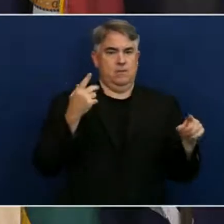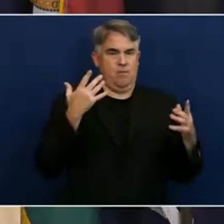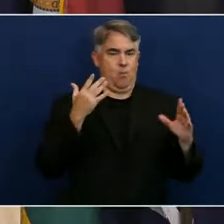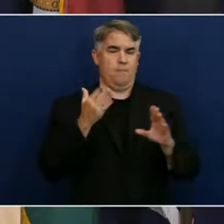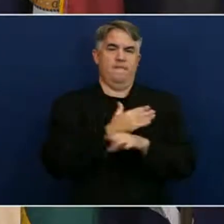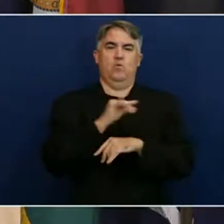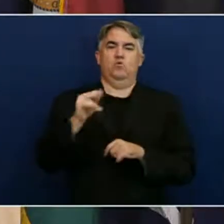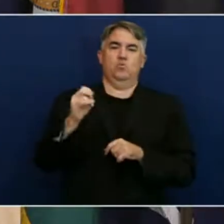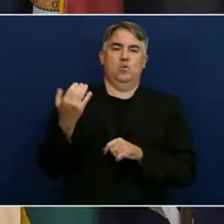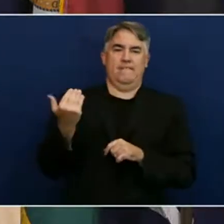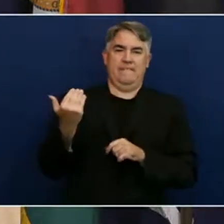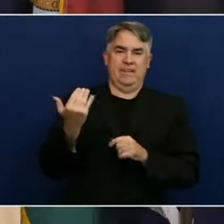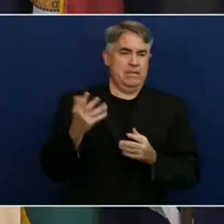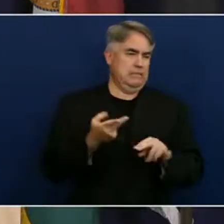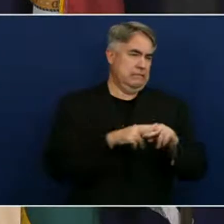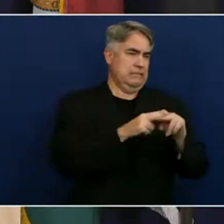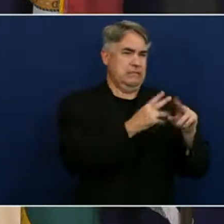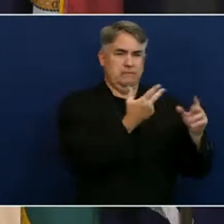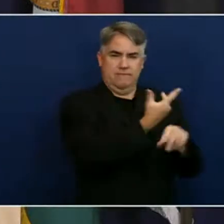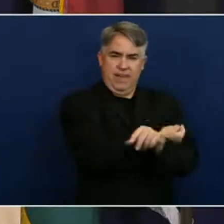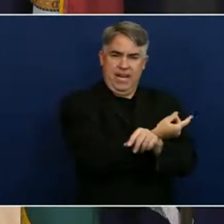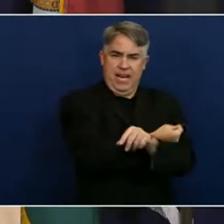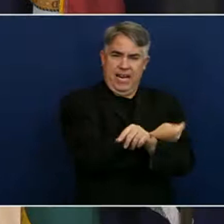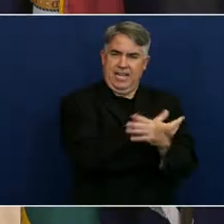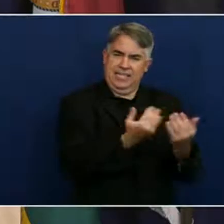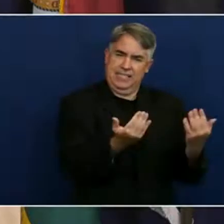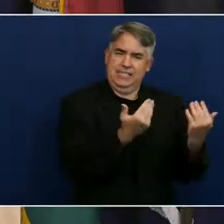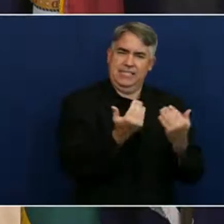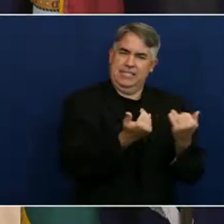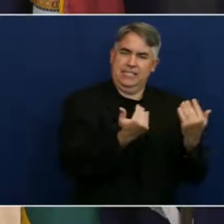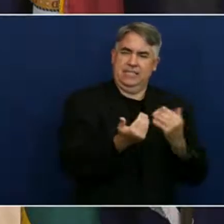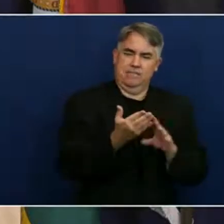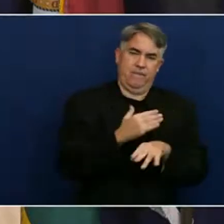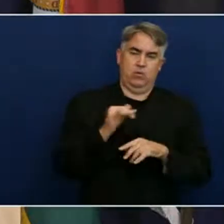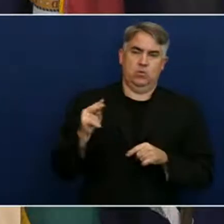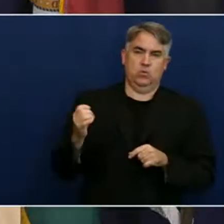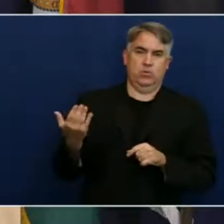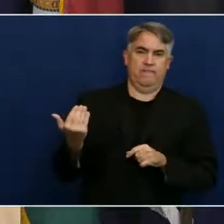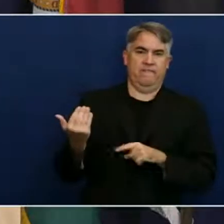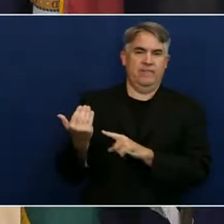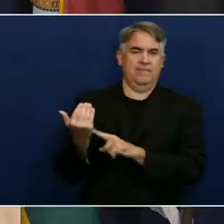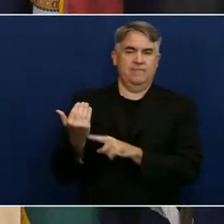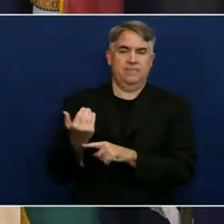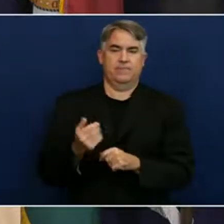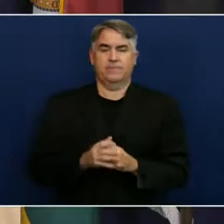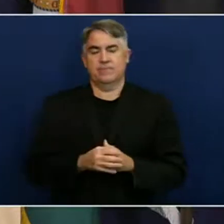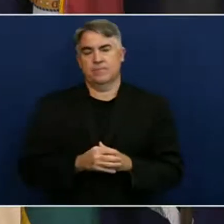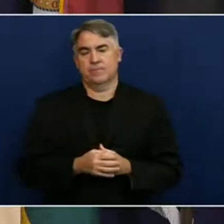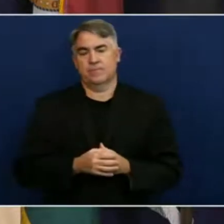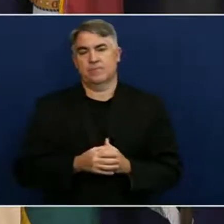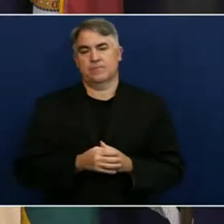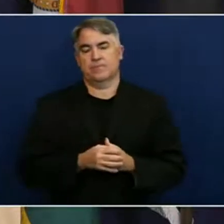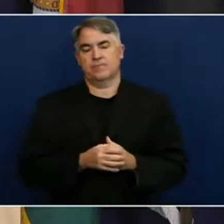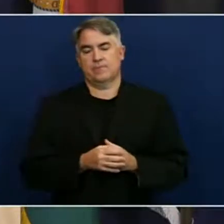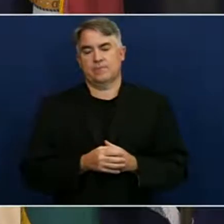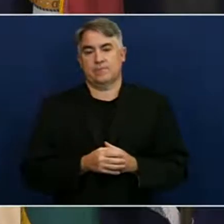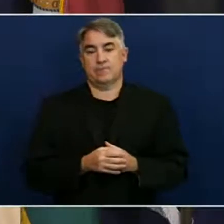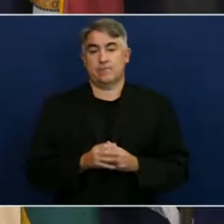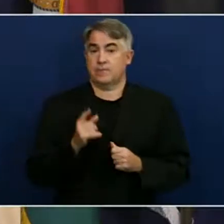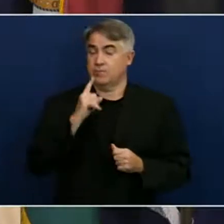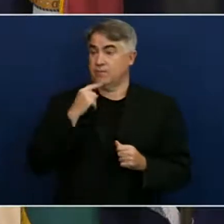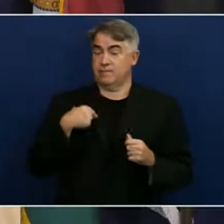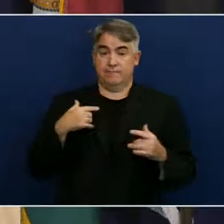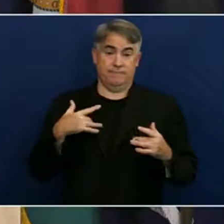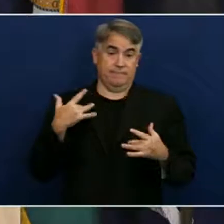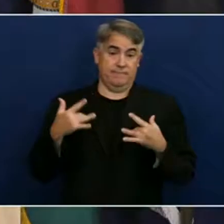vaccinate our community, and we've been steadily gaining ground, and I would like to update, I just really excited about that, and we're going